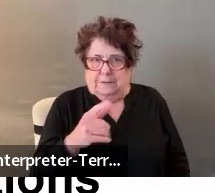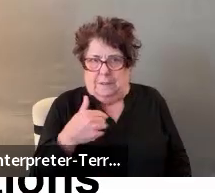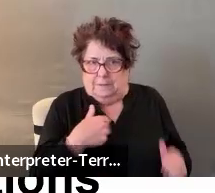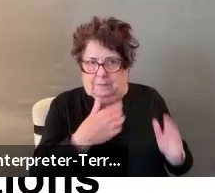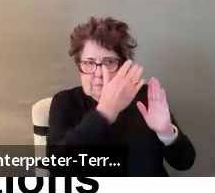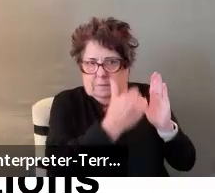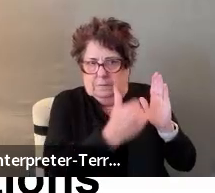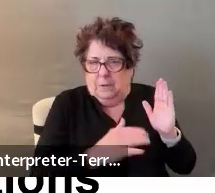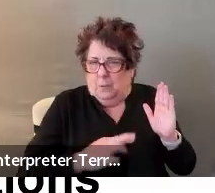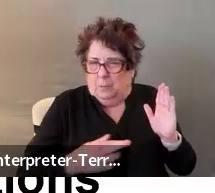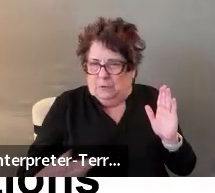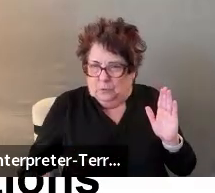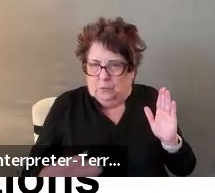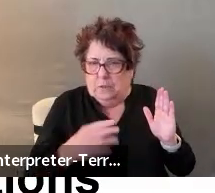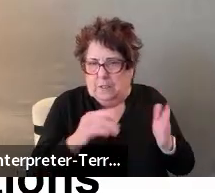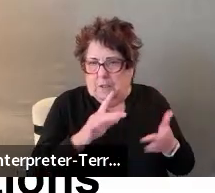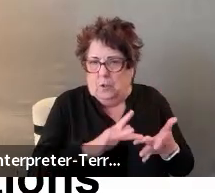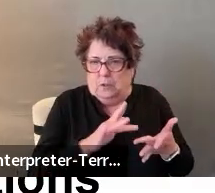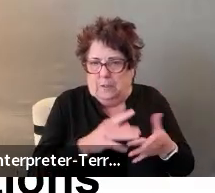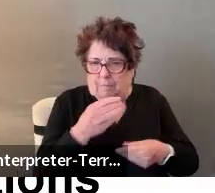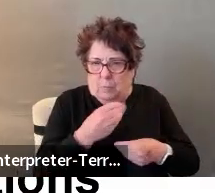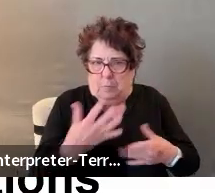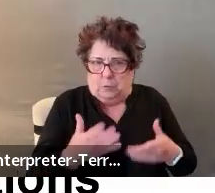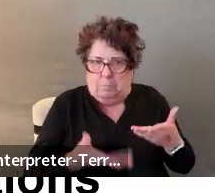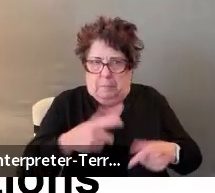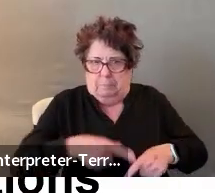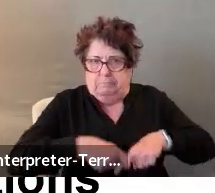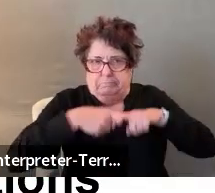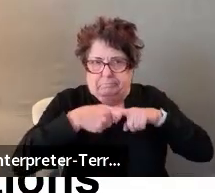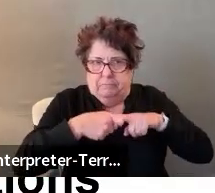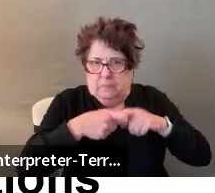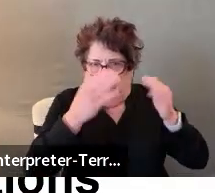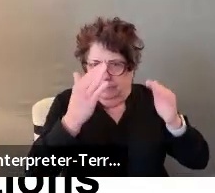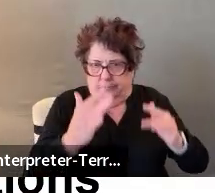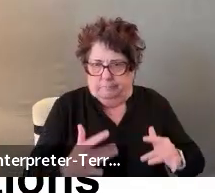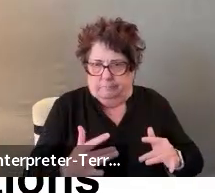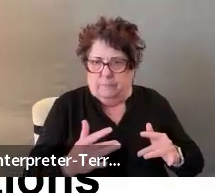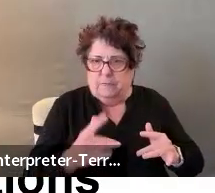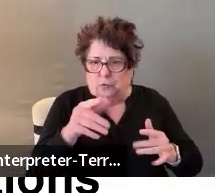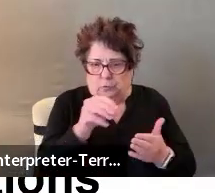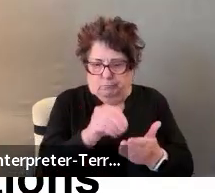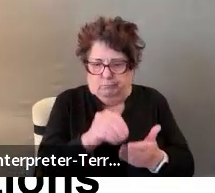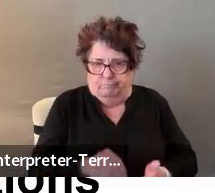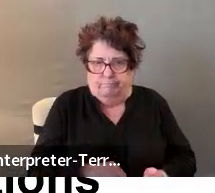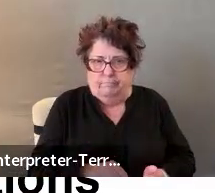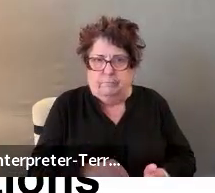information. Consider pausing the screen to review or write down the information.